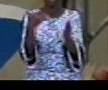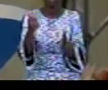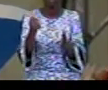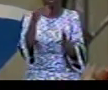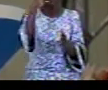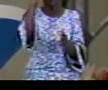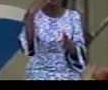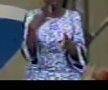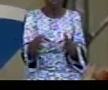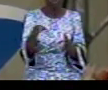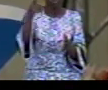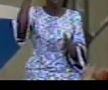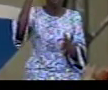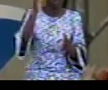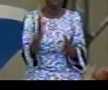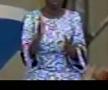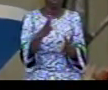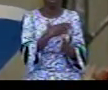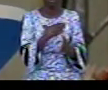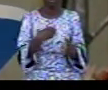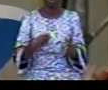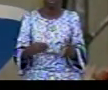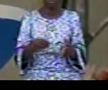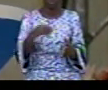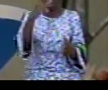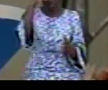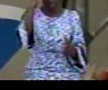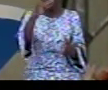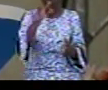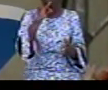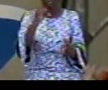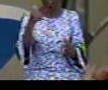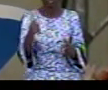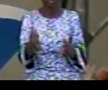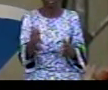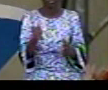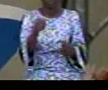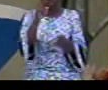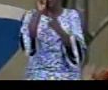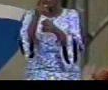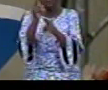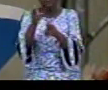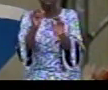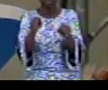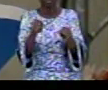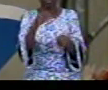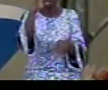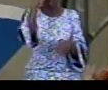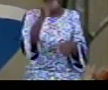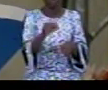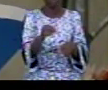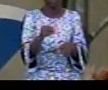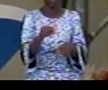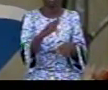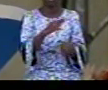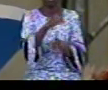God, and he is an honorable man. All that he says come to